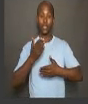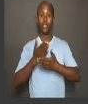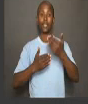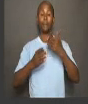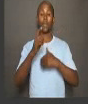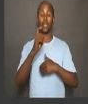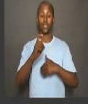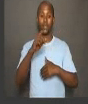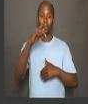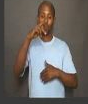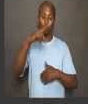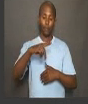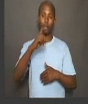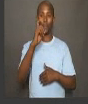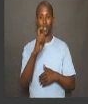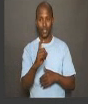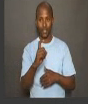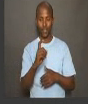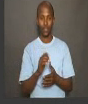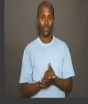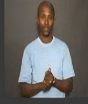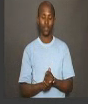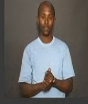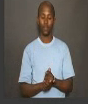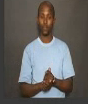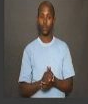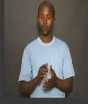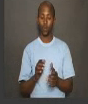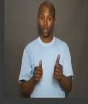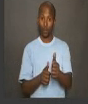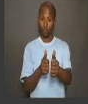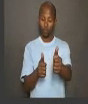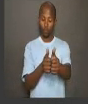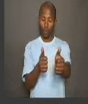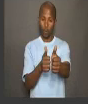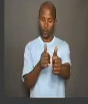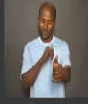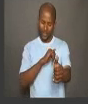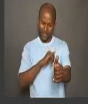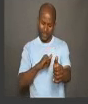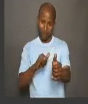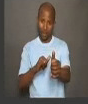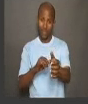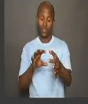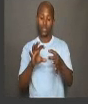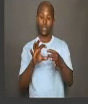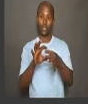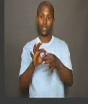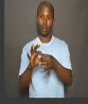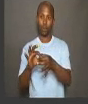x for P of x, we can follow a similar chain of